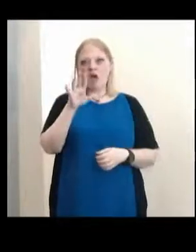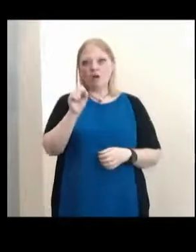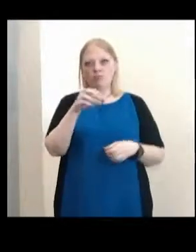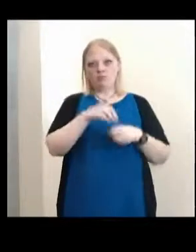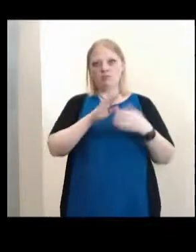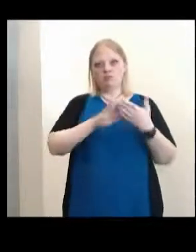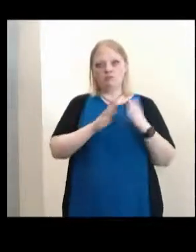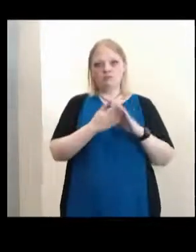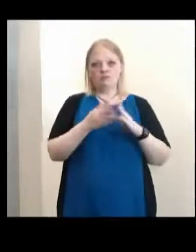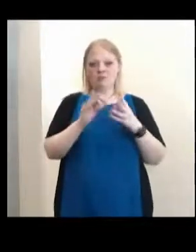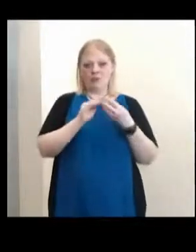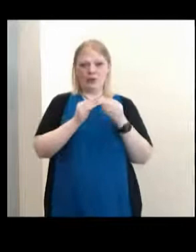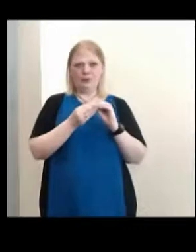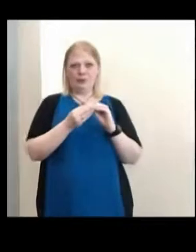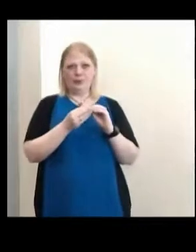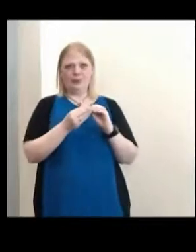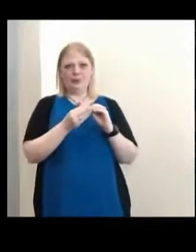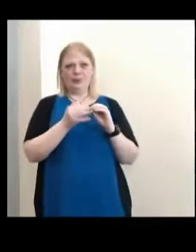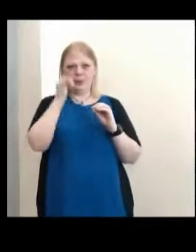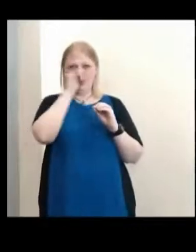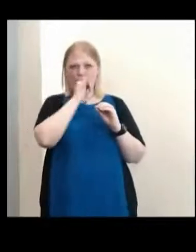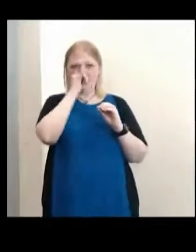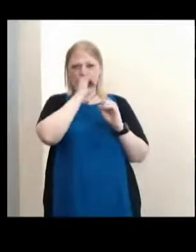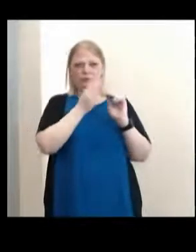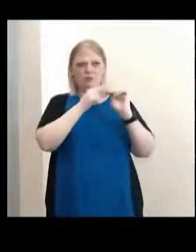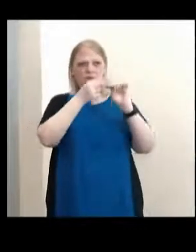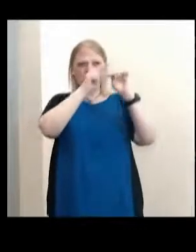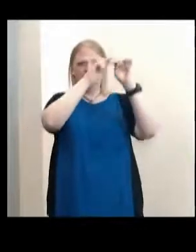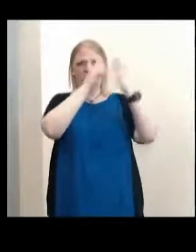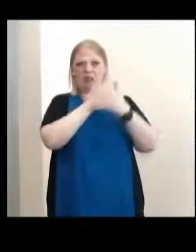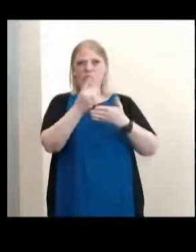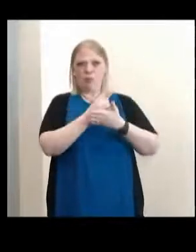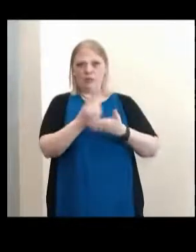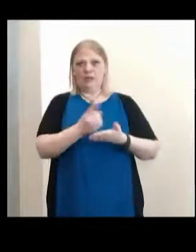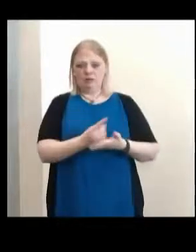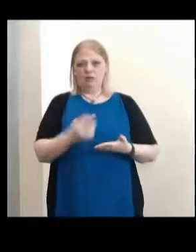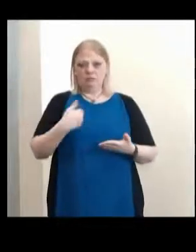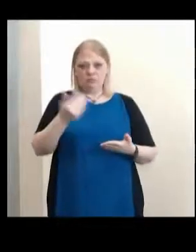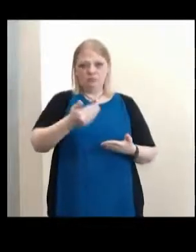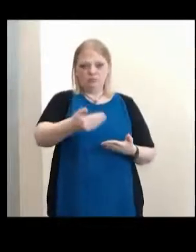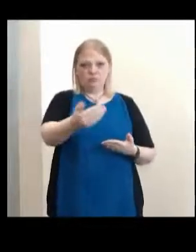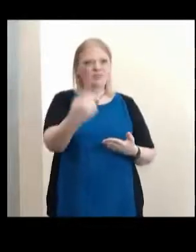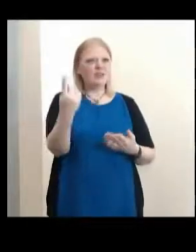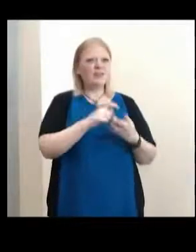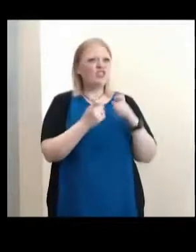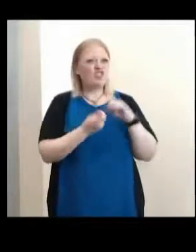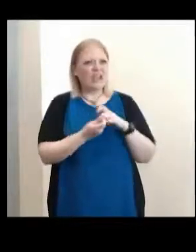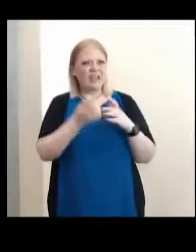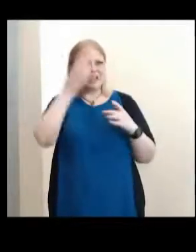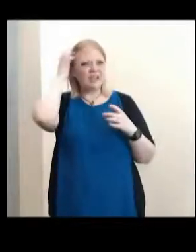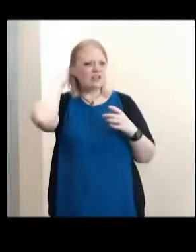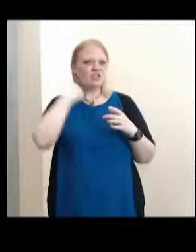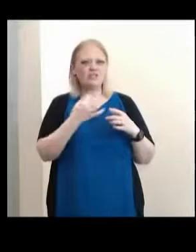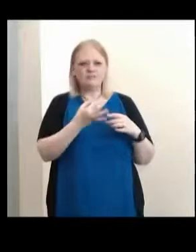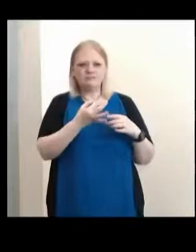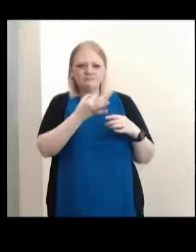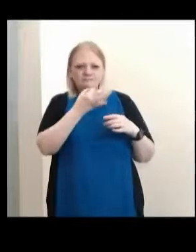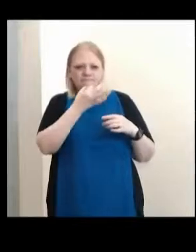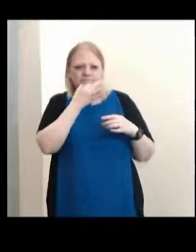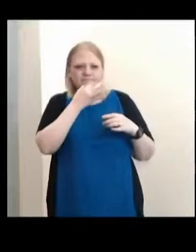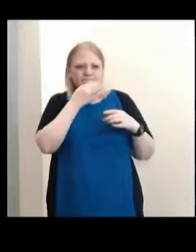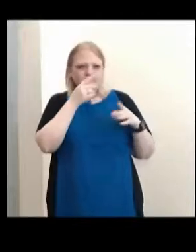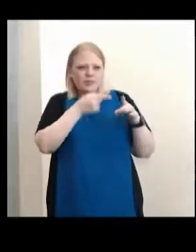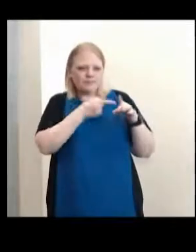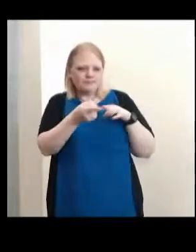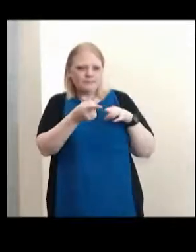community. Our numbers are increasing every week. I mean, something has changed. The epidemiology of the virus has changed.